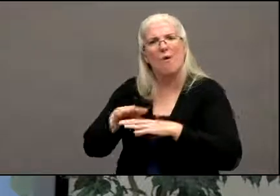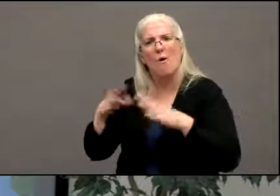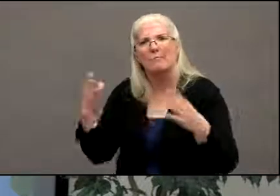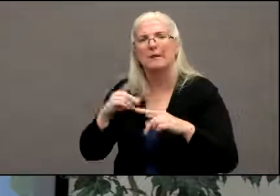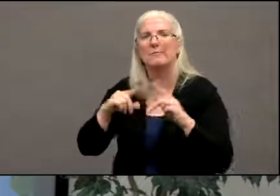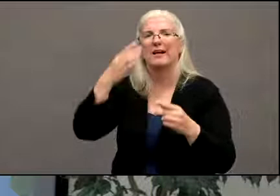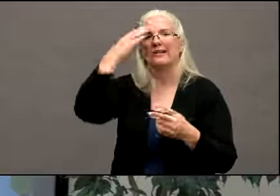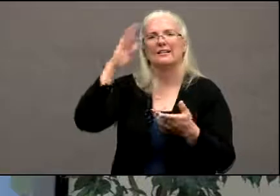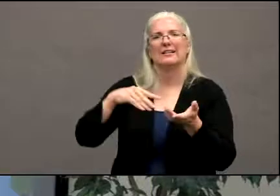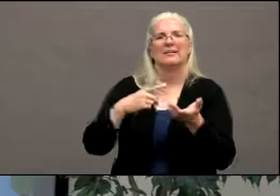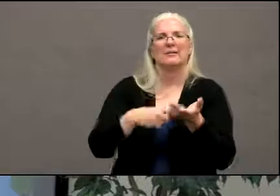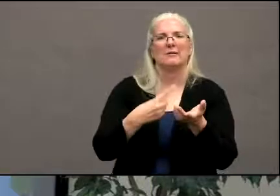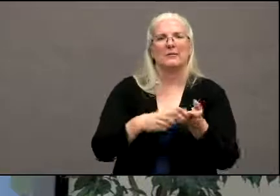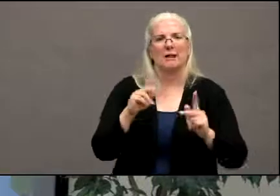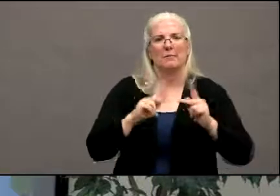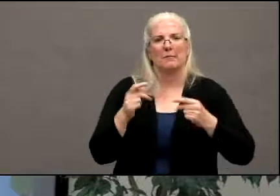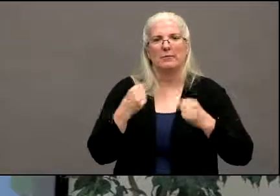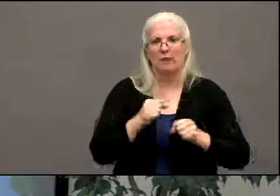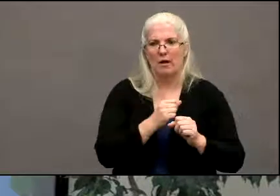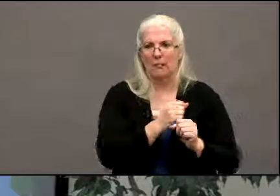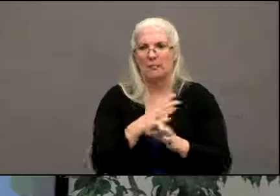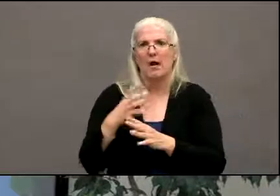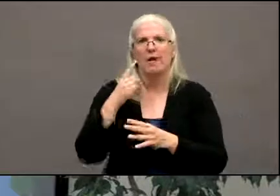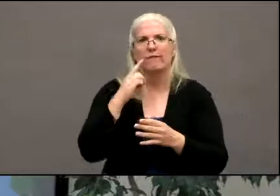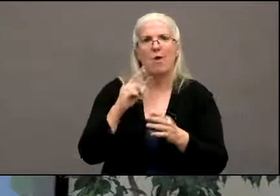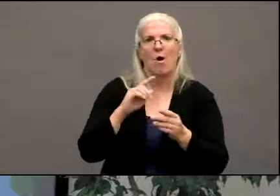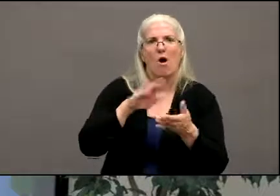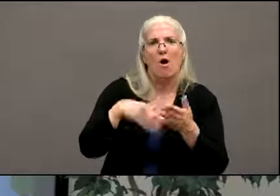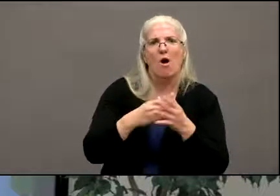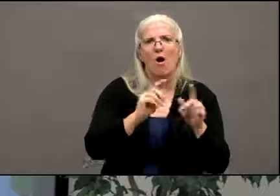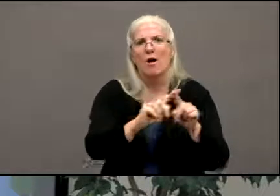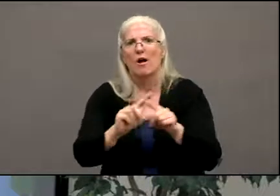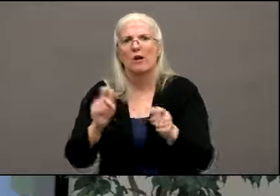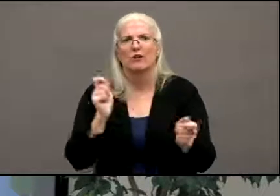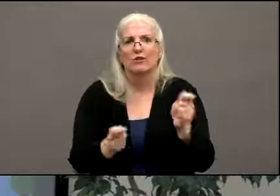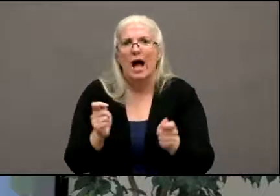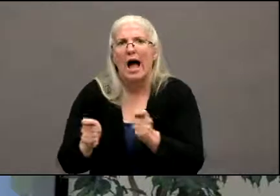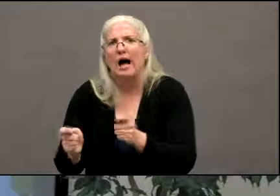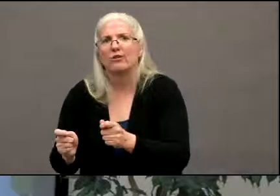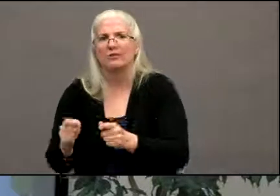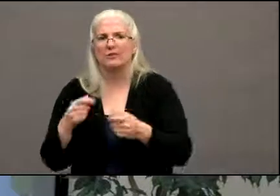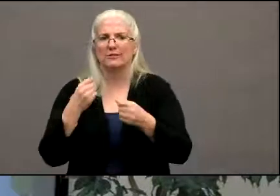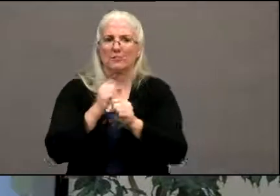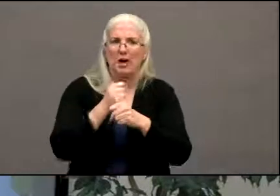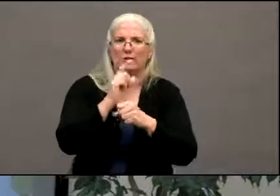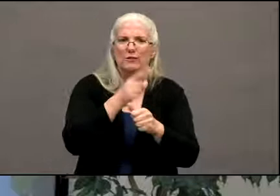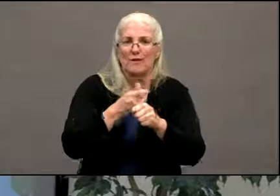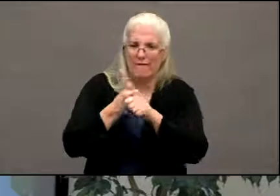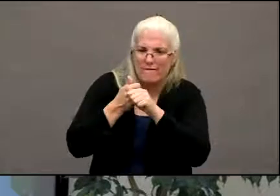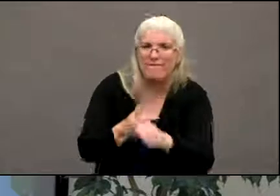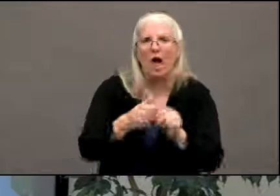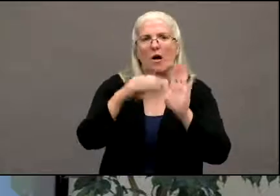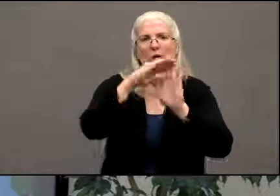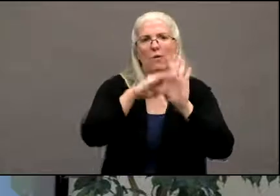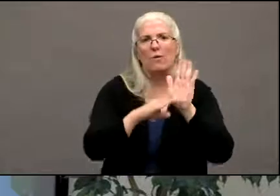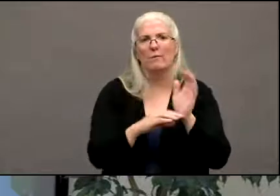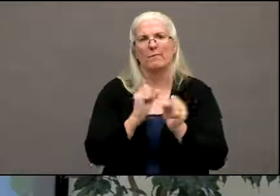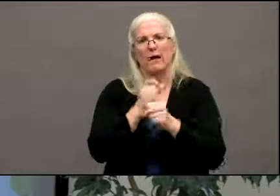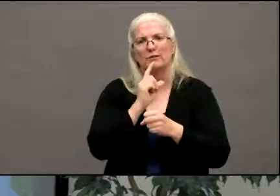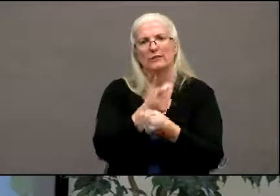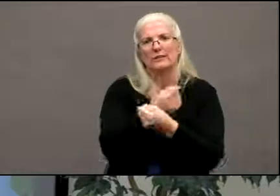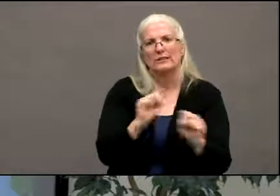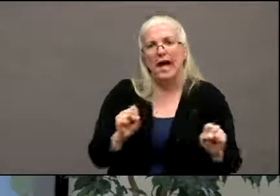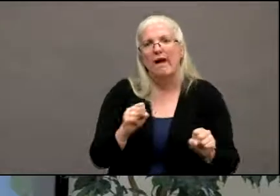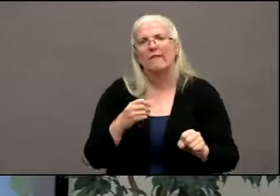changes. People are getting prepared and making sure that they're following the guidelines to keep the community safe. Any closing thoughts? Any closing thoughts?